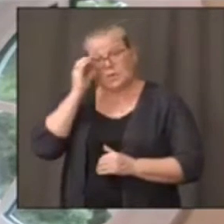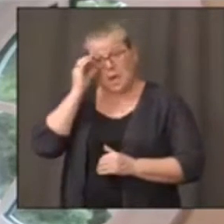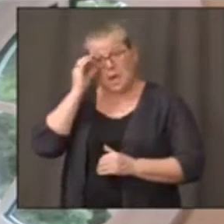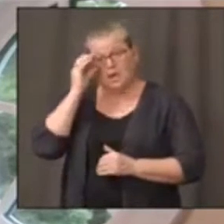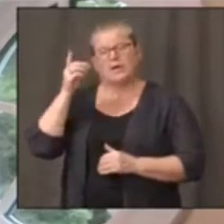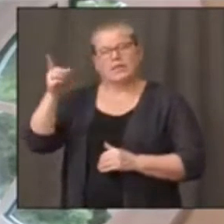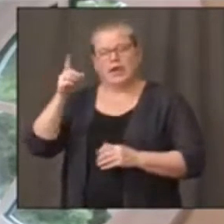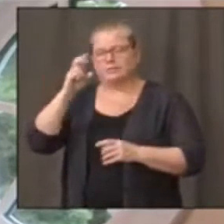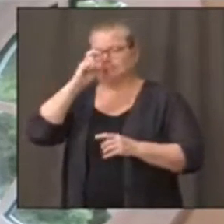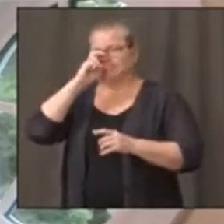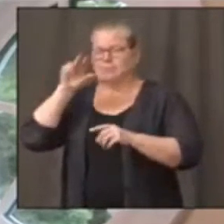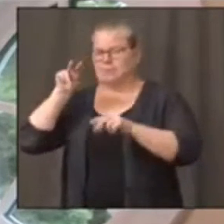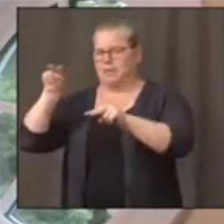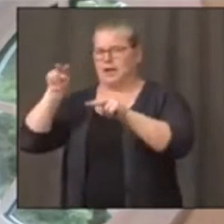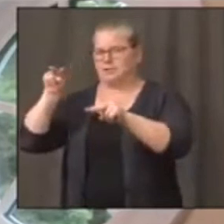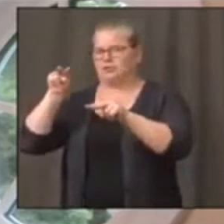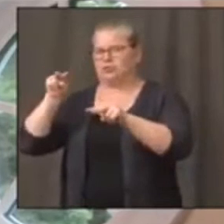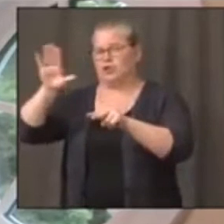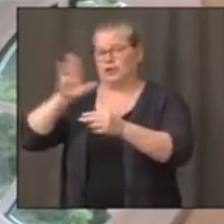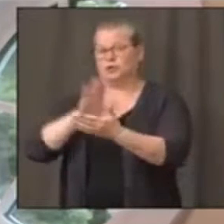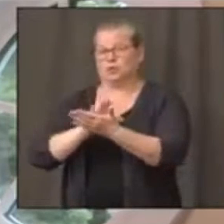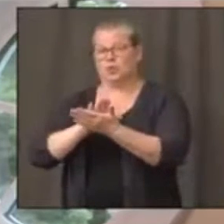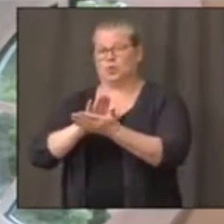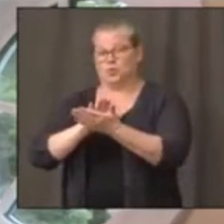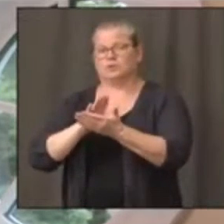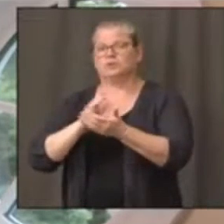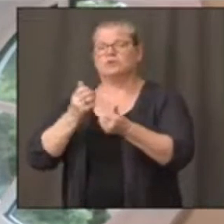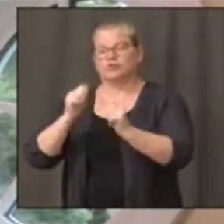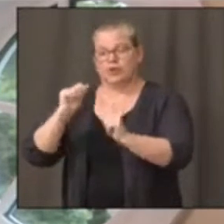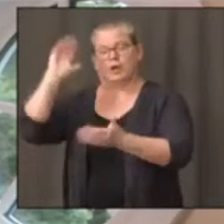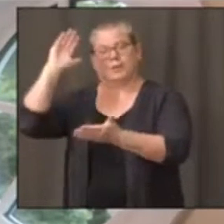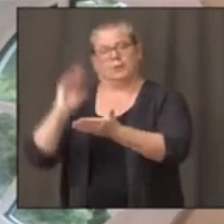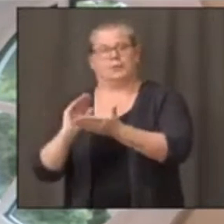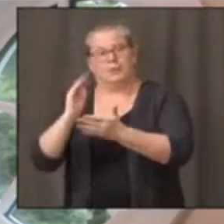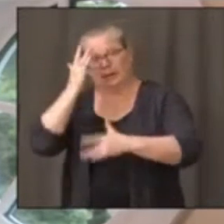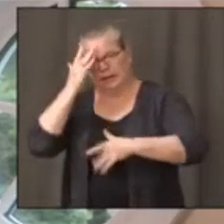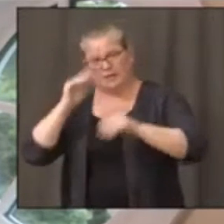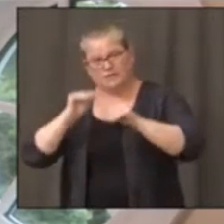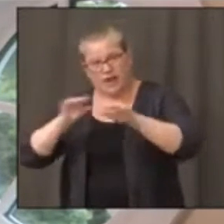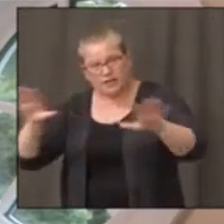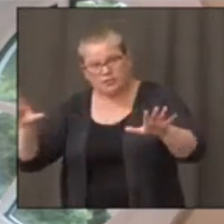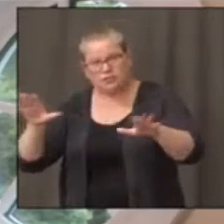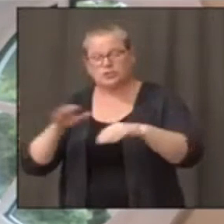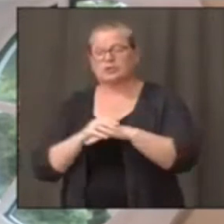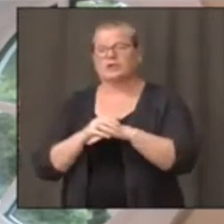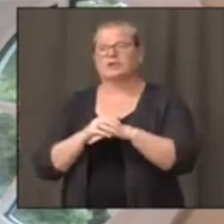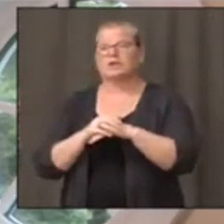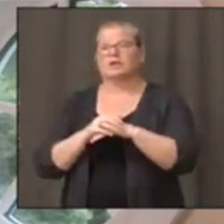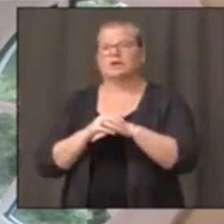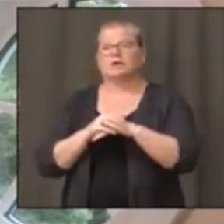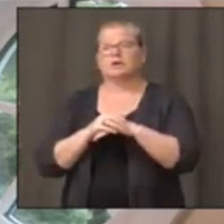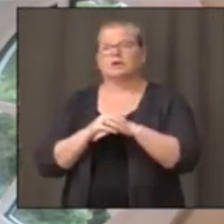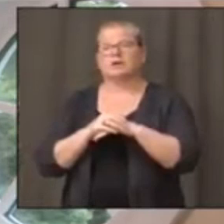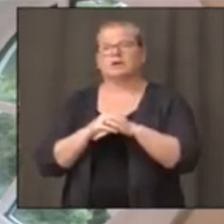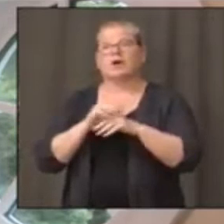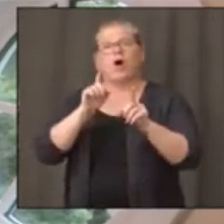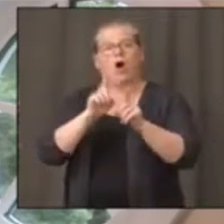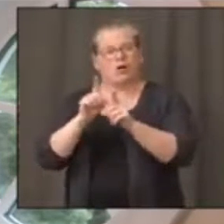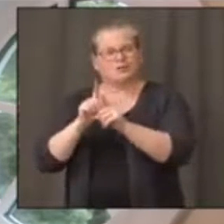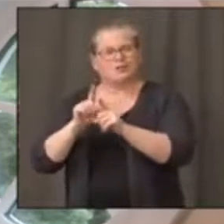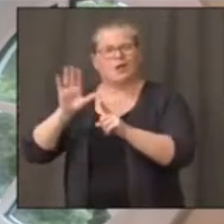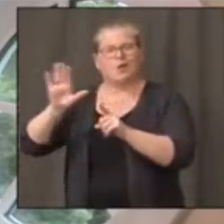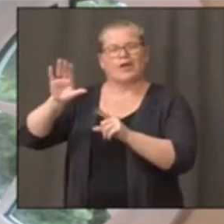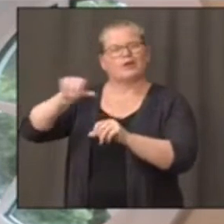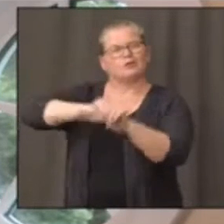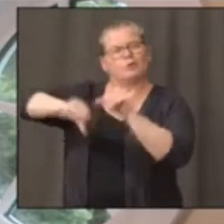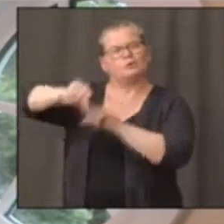in their schools to try to detect any increased infection and identify the outsource, and also try to control social interaction